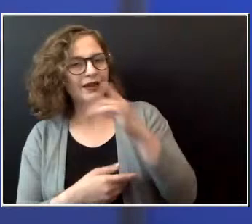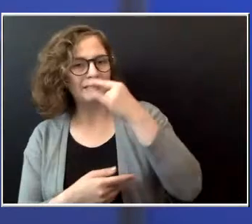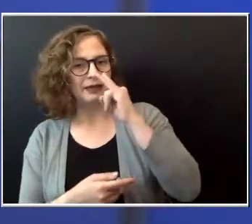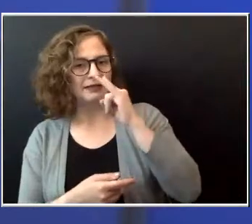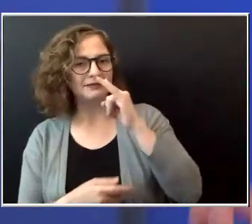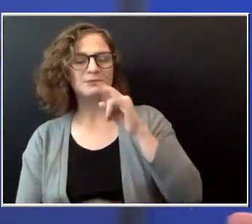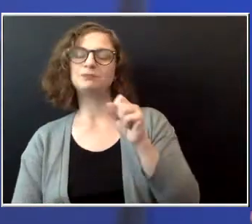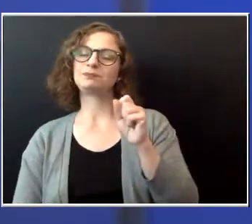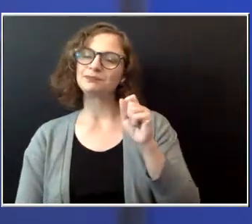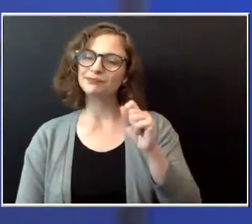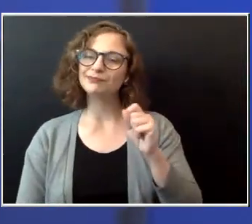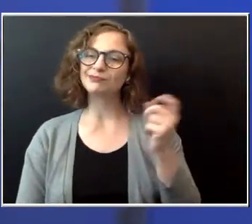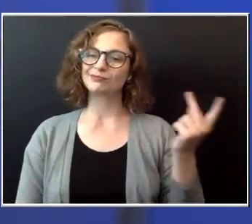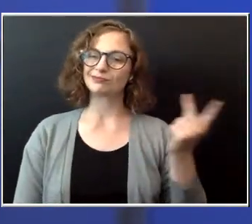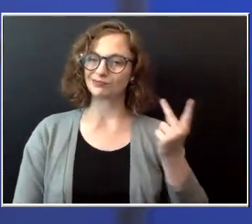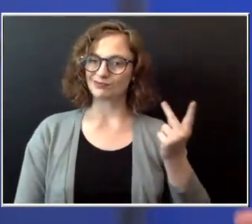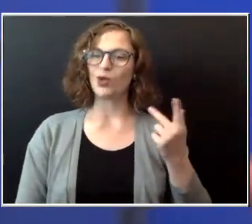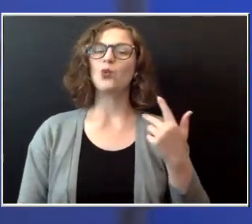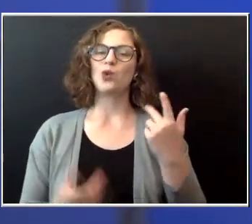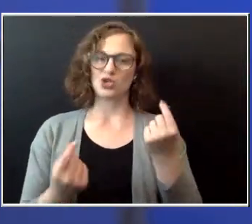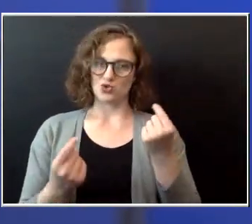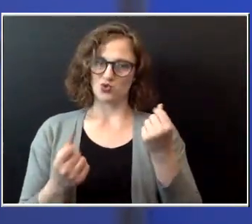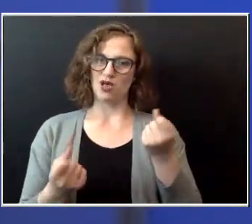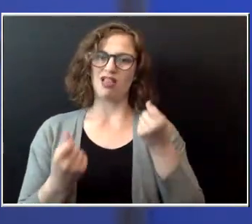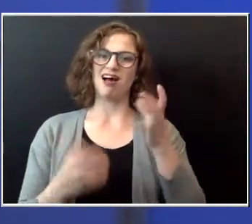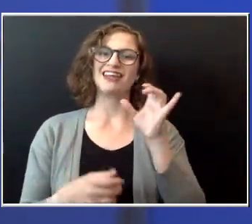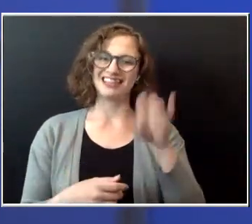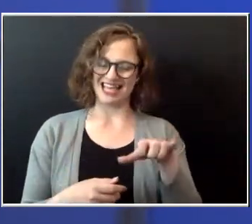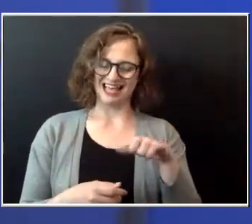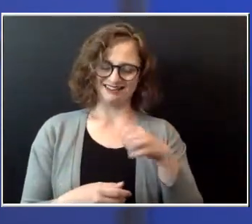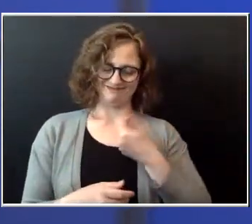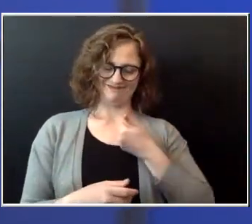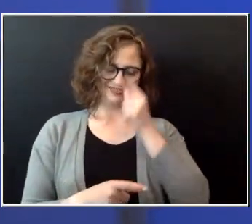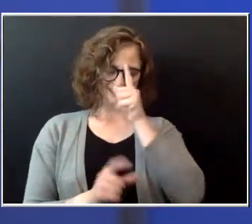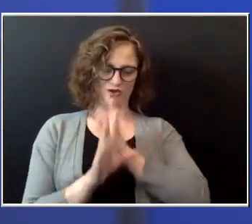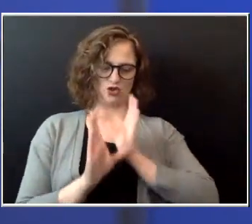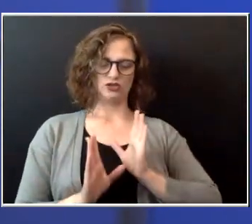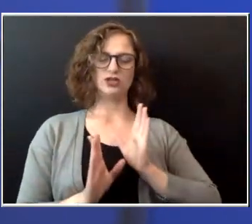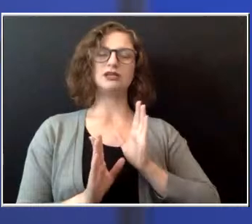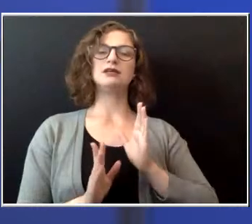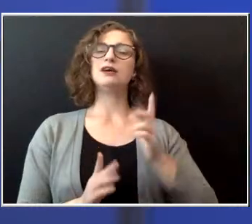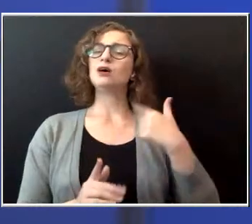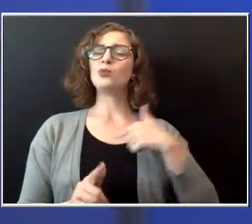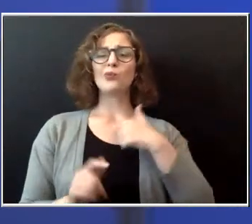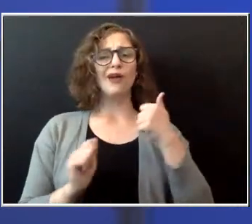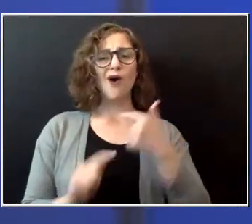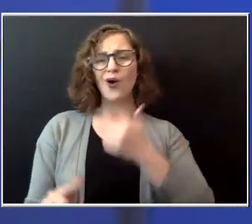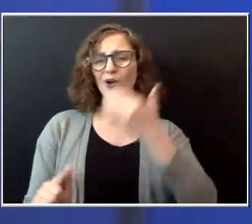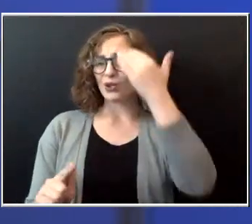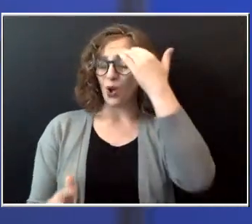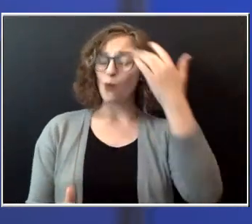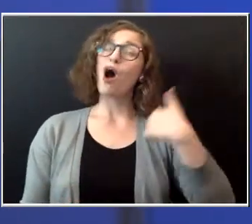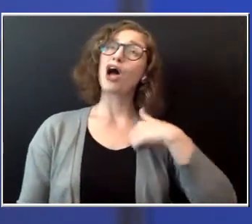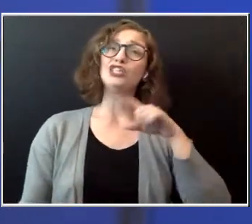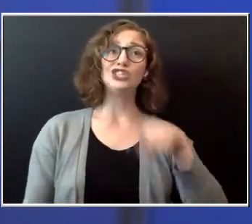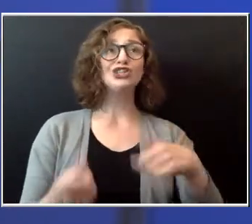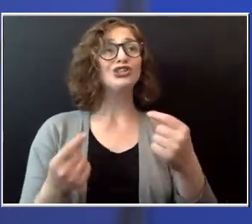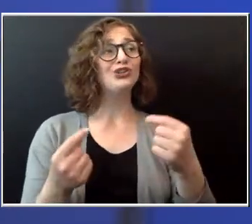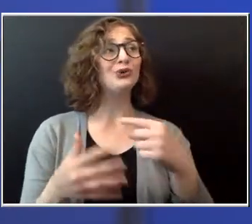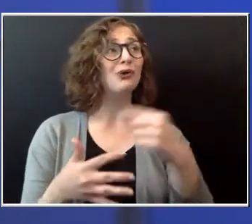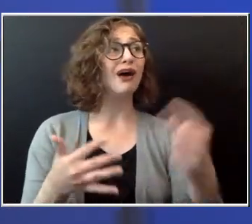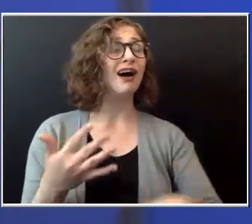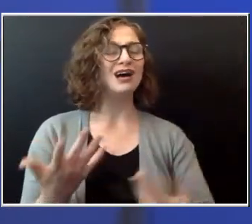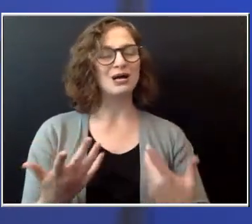So a lot of us know what we should do, but it's actually the doing of it that's very hard. So in I Am Healthy Parents First, we focus on